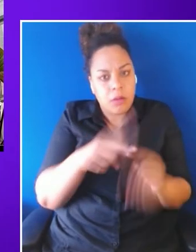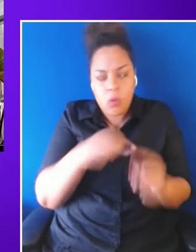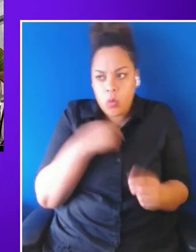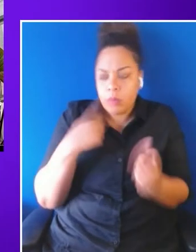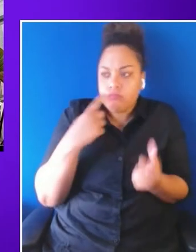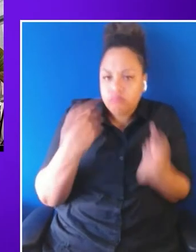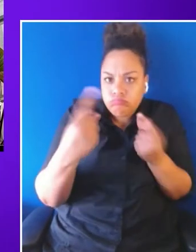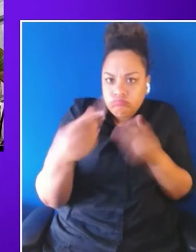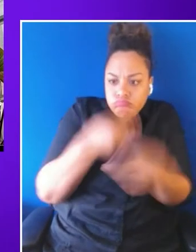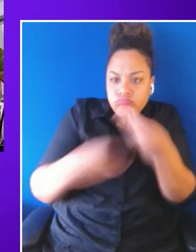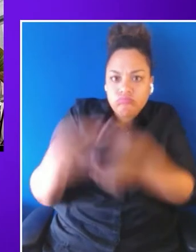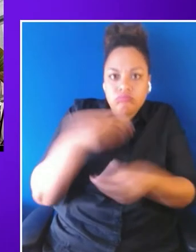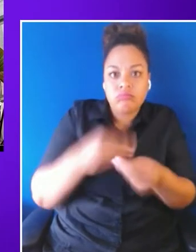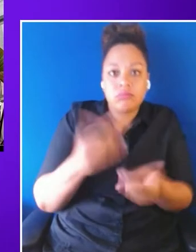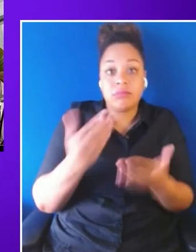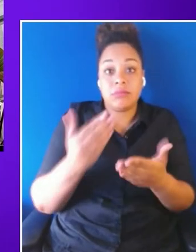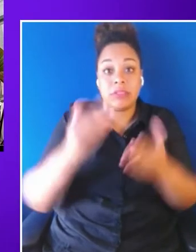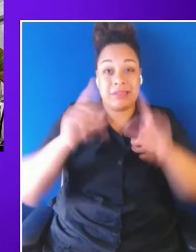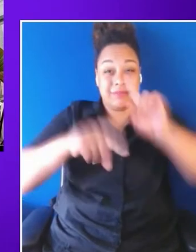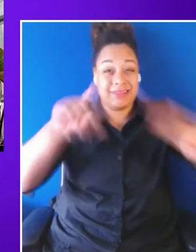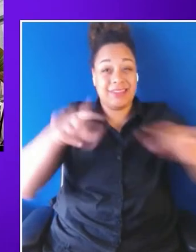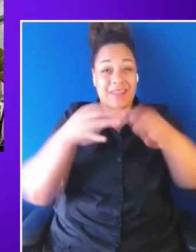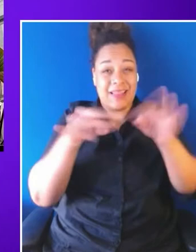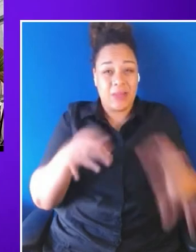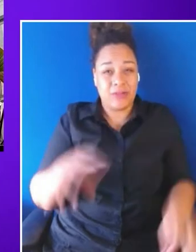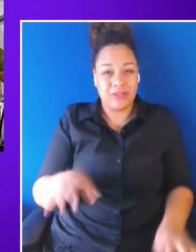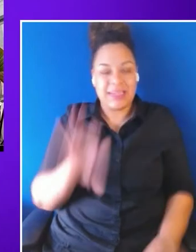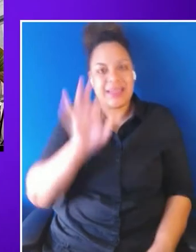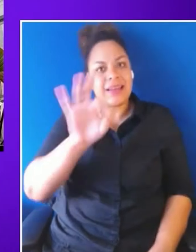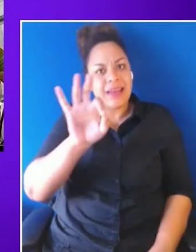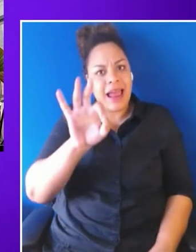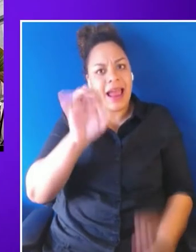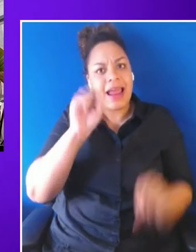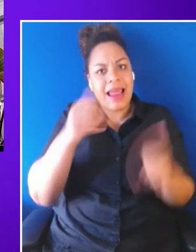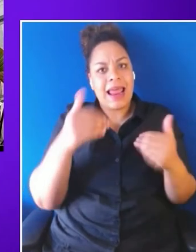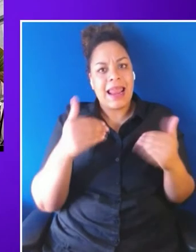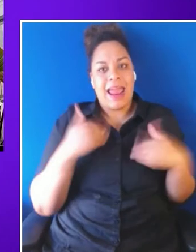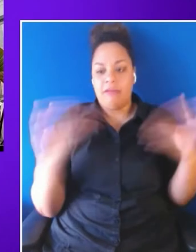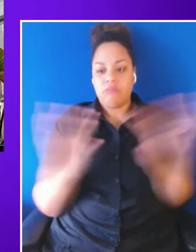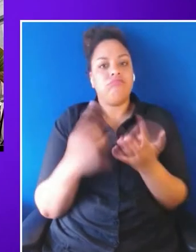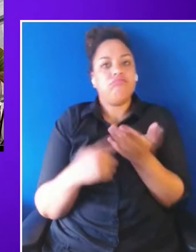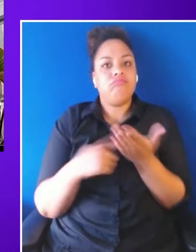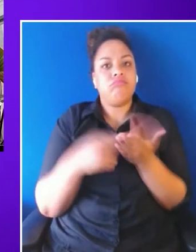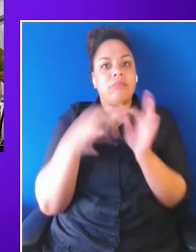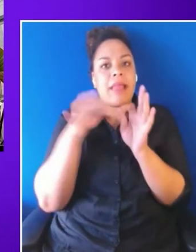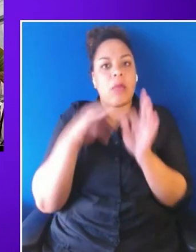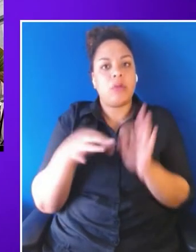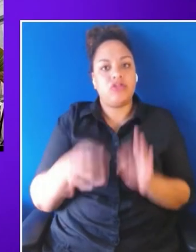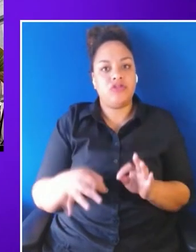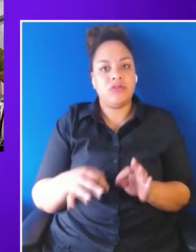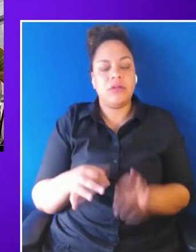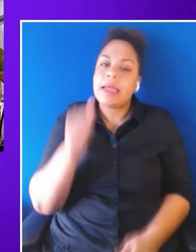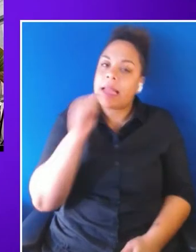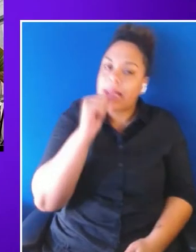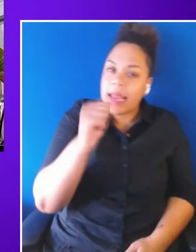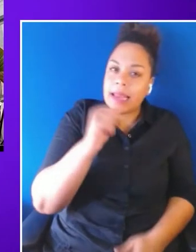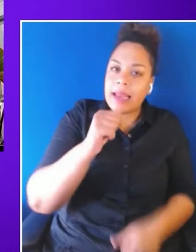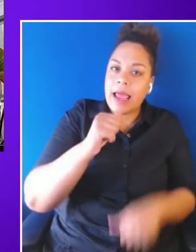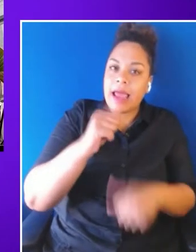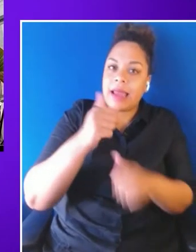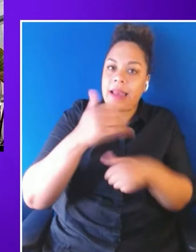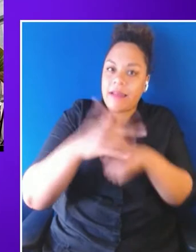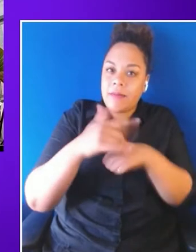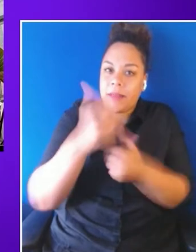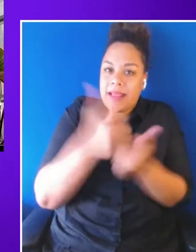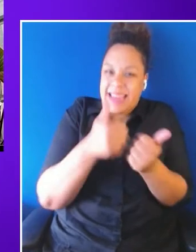all the English speakers, now there's 9 different languages that can come in and understand. It's not available in every single world. It is still in beta, but